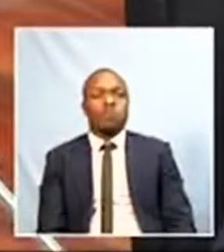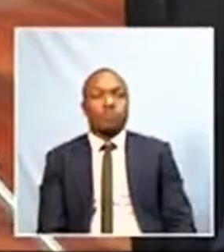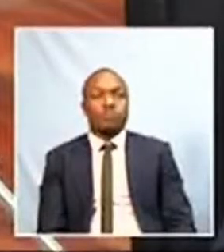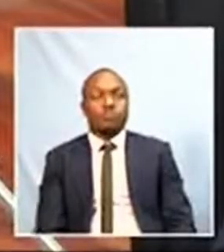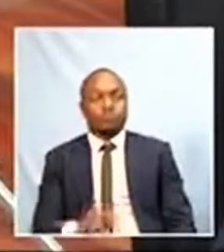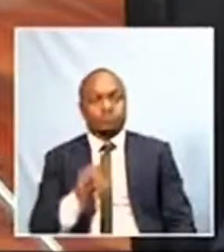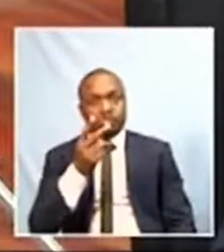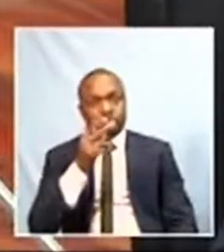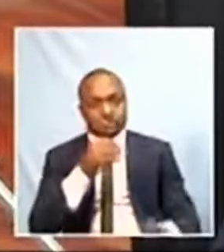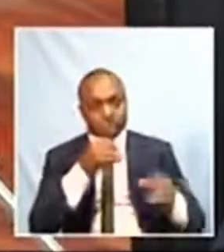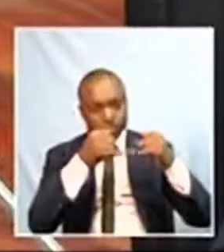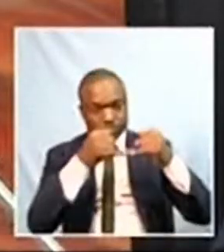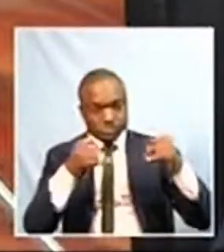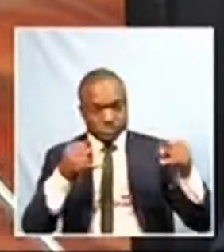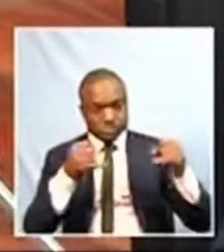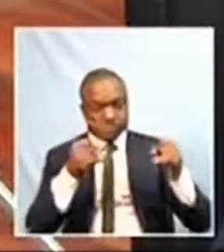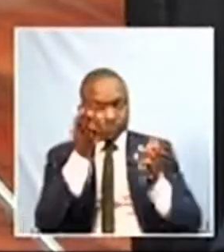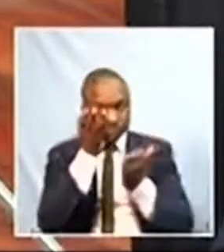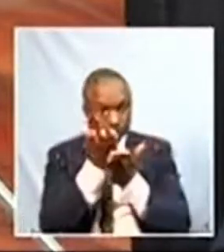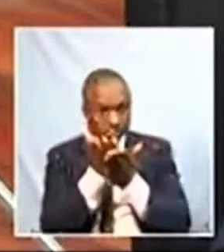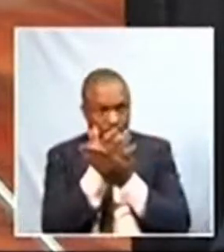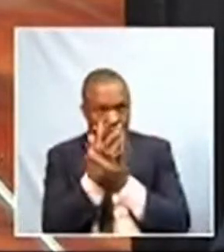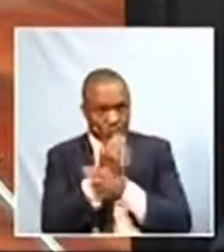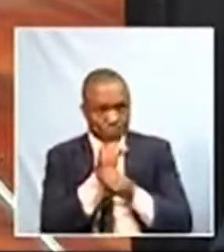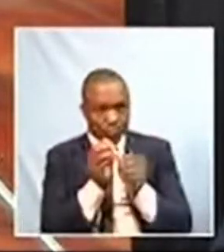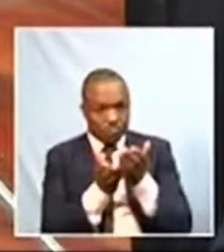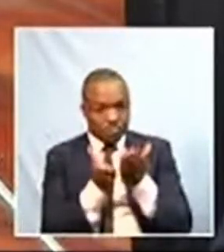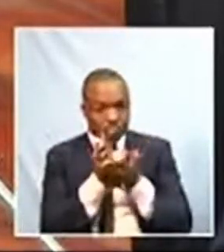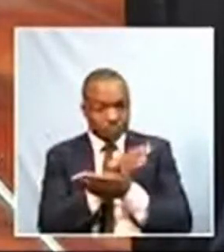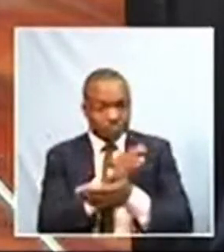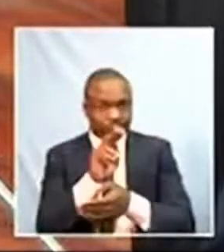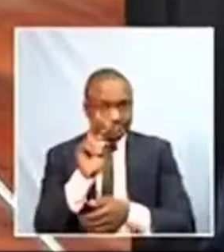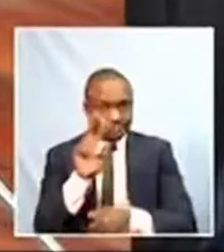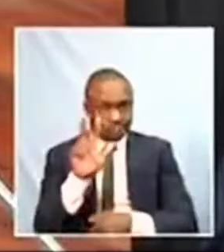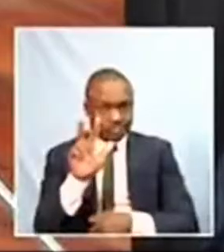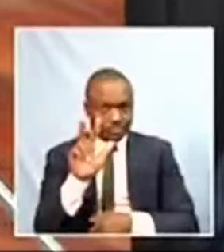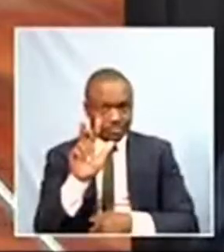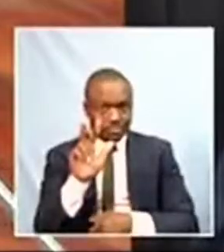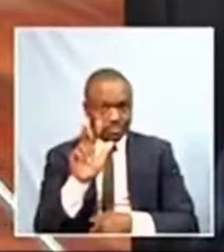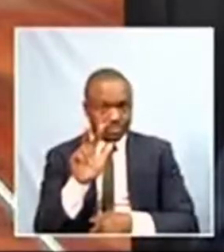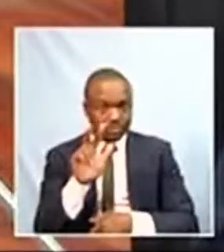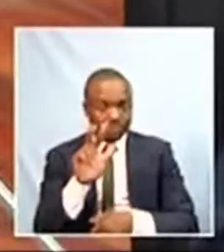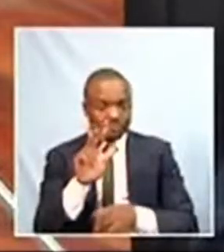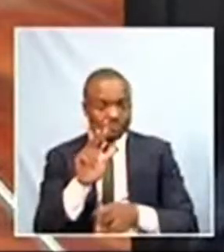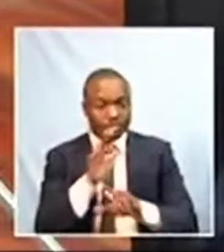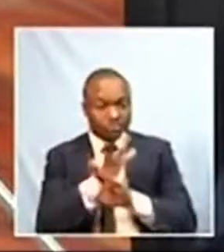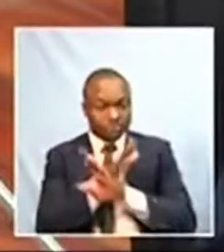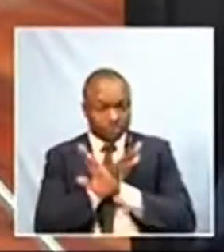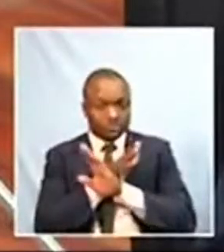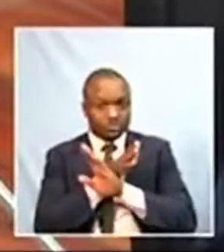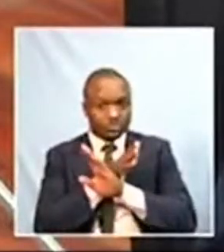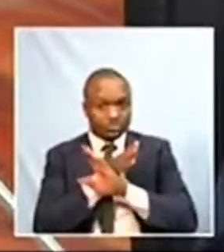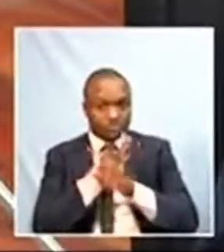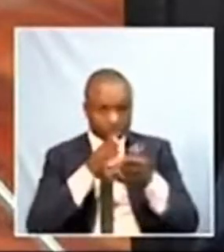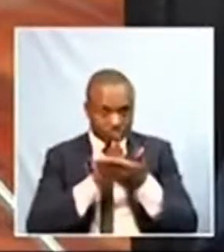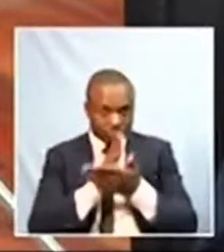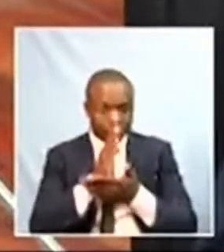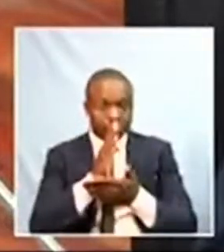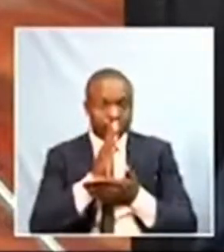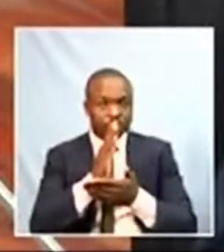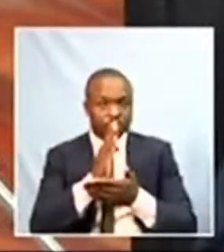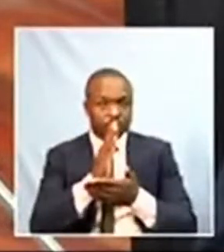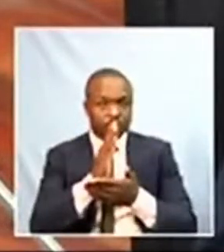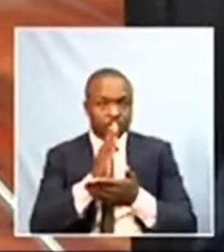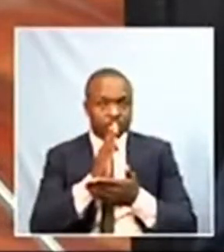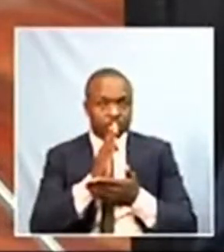line on remedial measures, page 23. Okay, Zambia Correctional Service. we delete